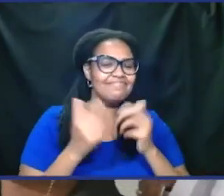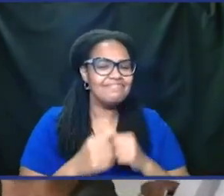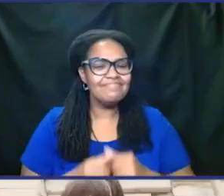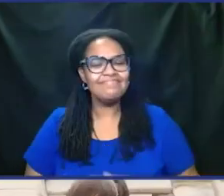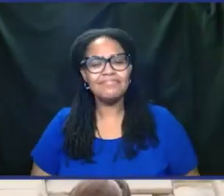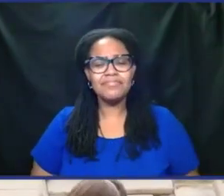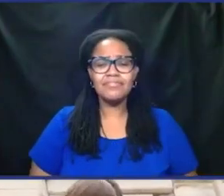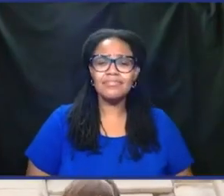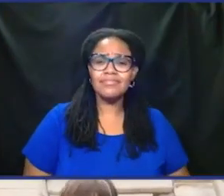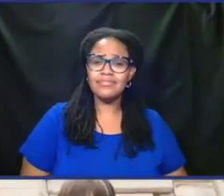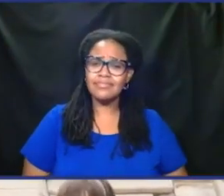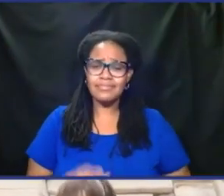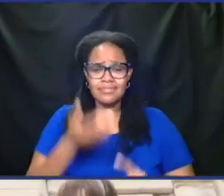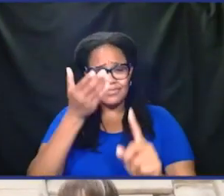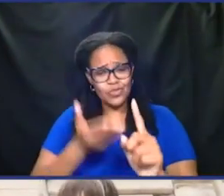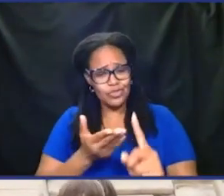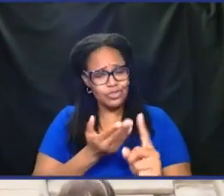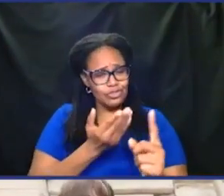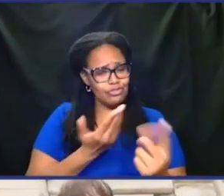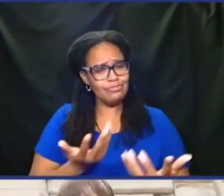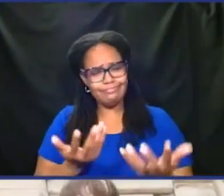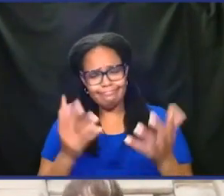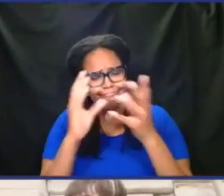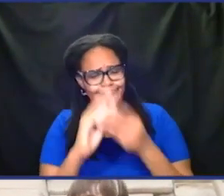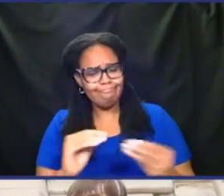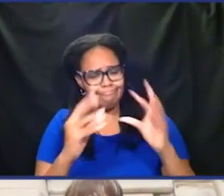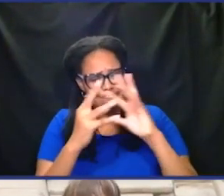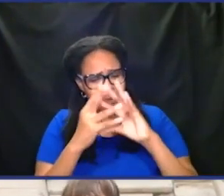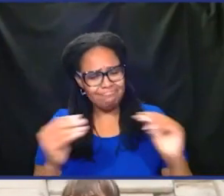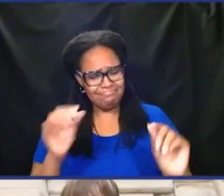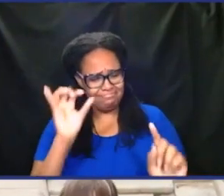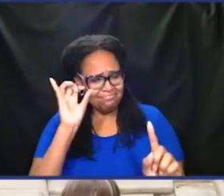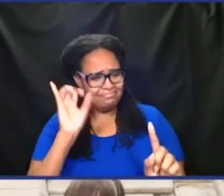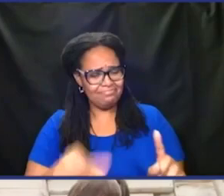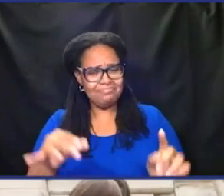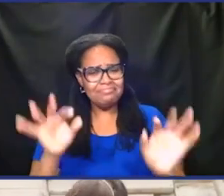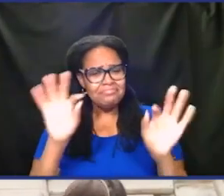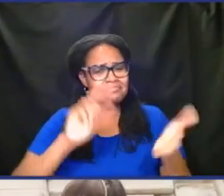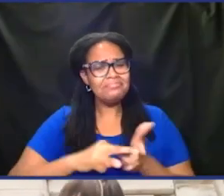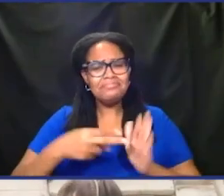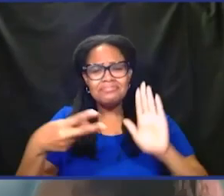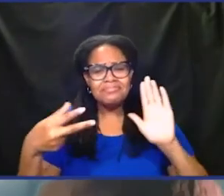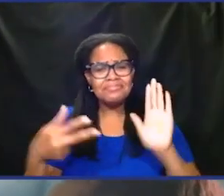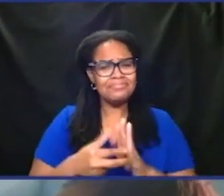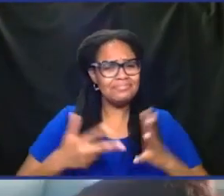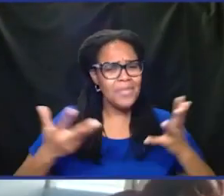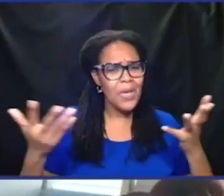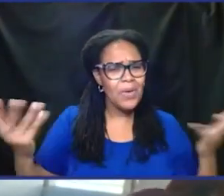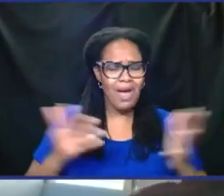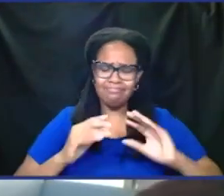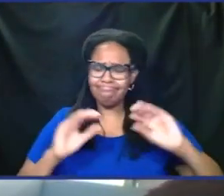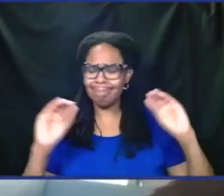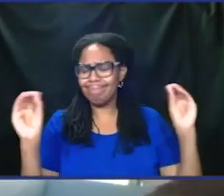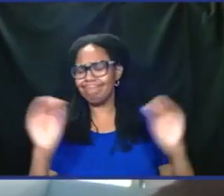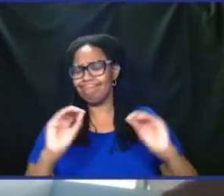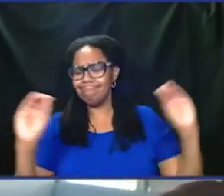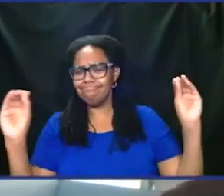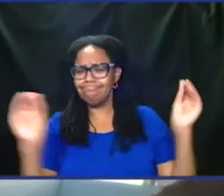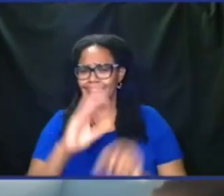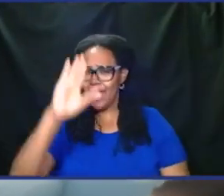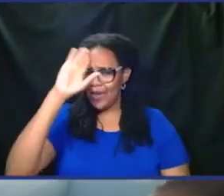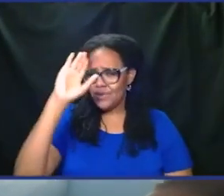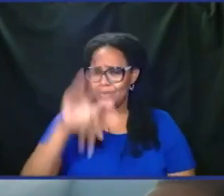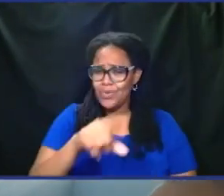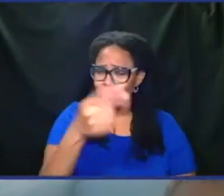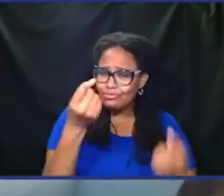ooh. You speak with nothing to say. I know you tried your best,